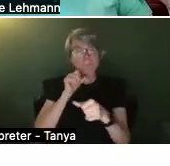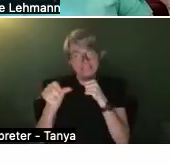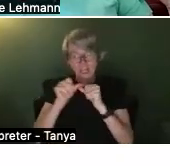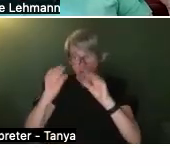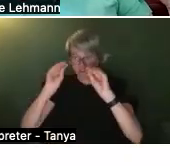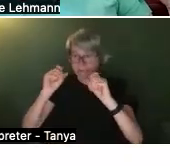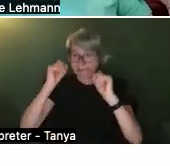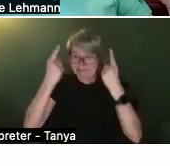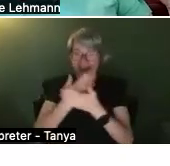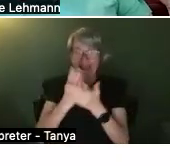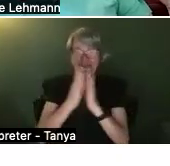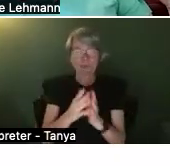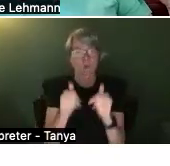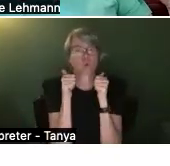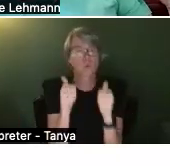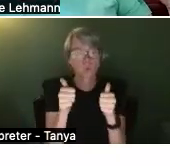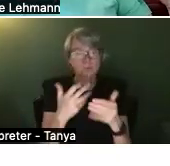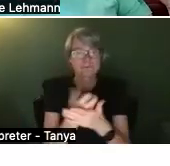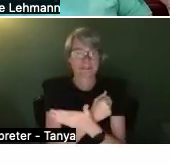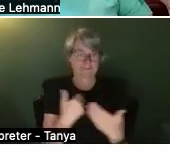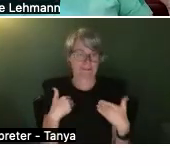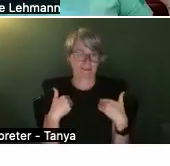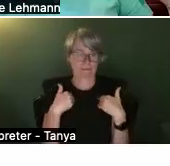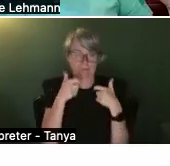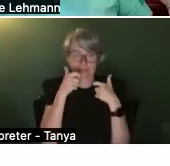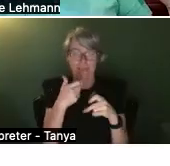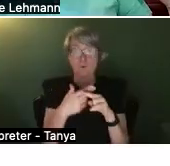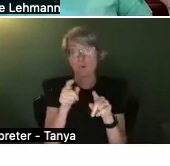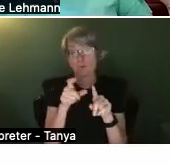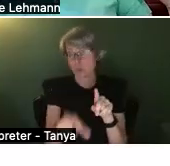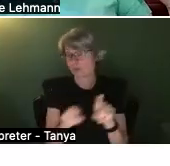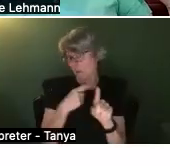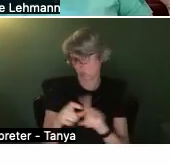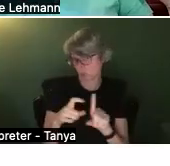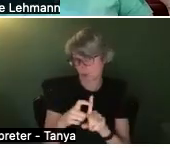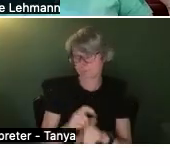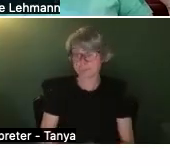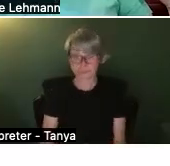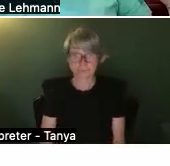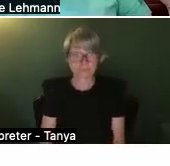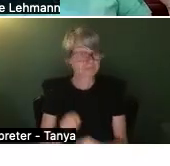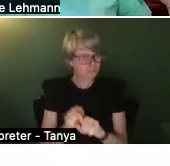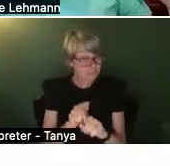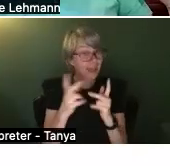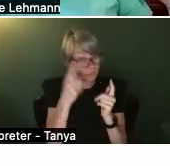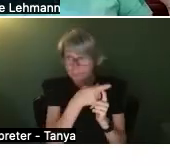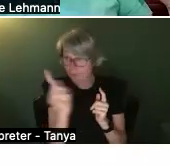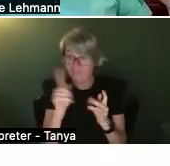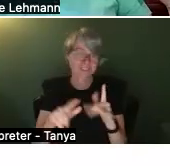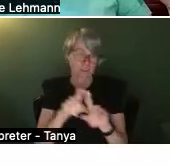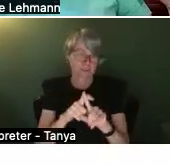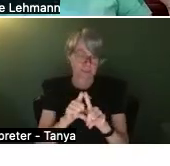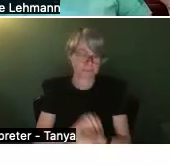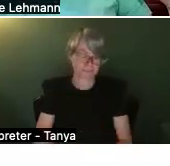to provide quality and safe healthcare to someone like Sarah and all the other people with intellectual